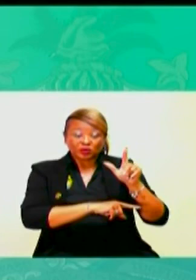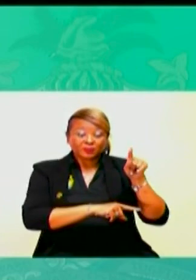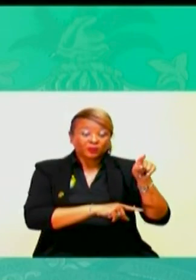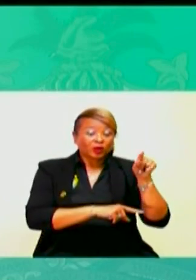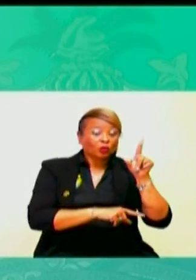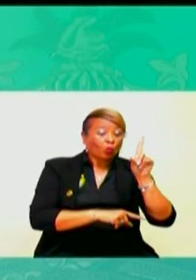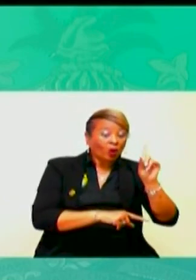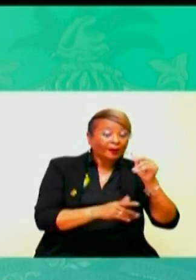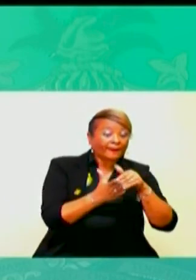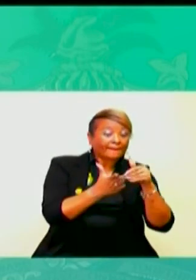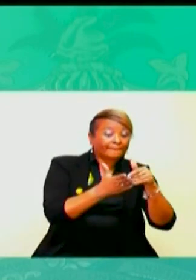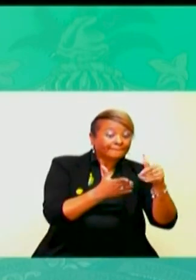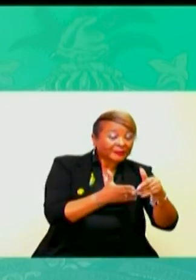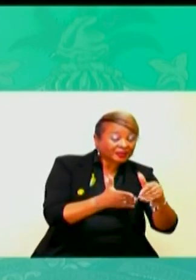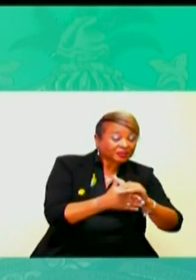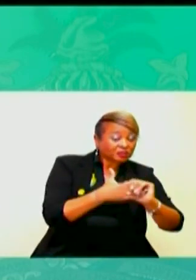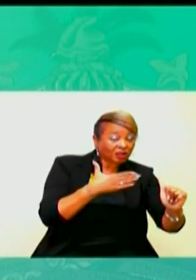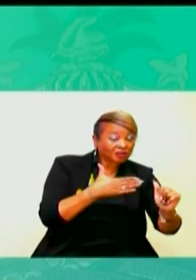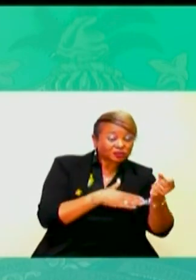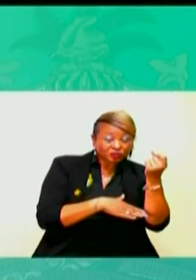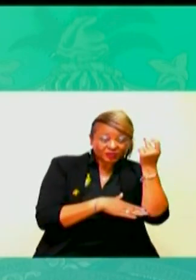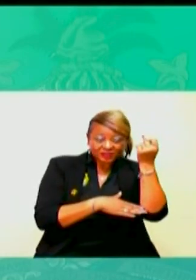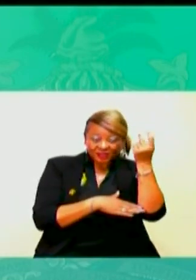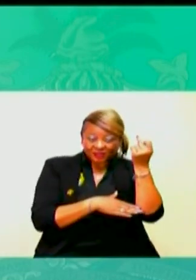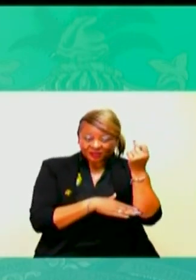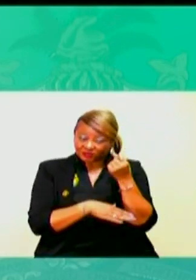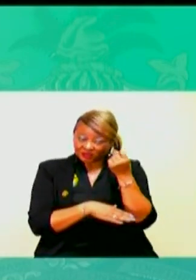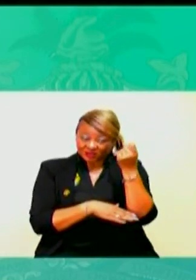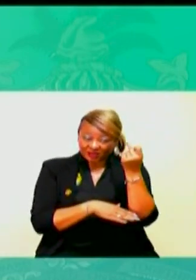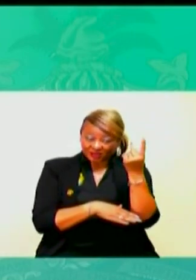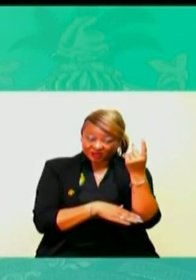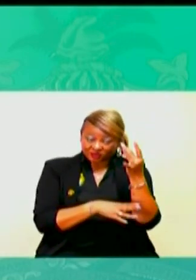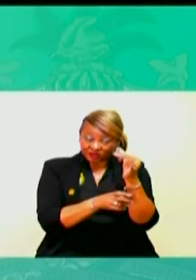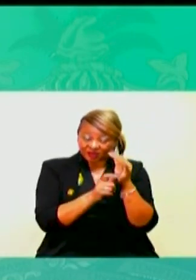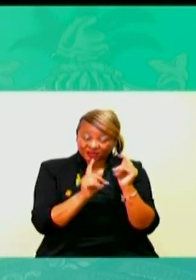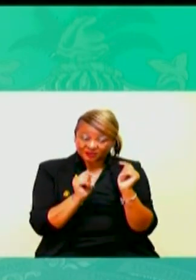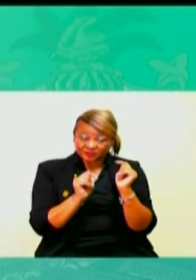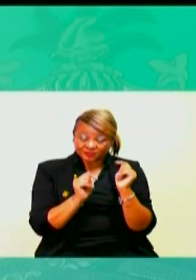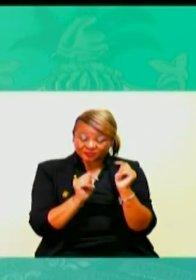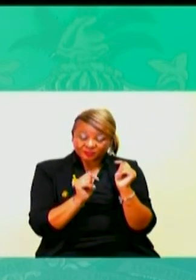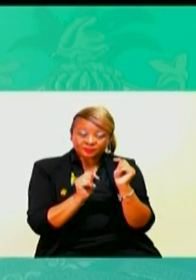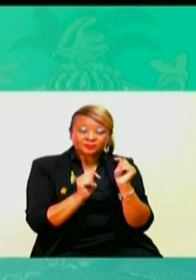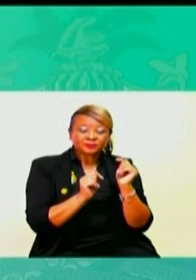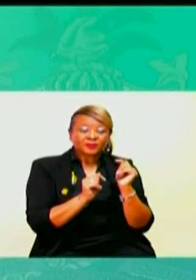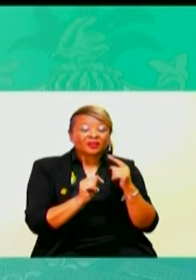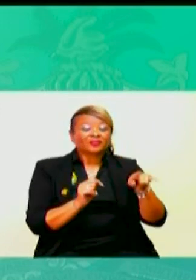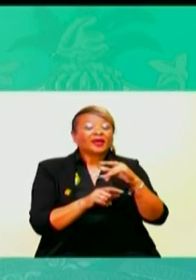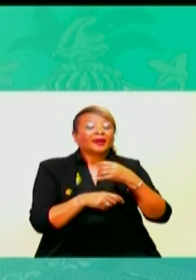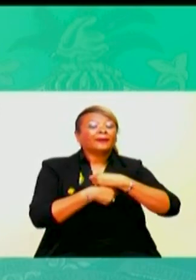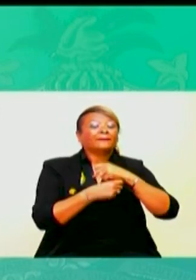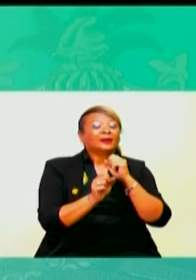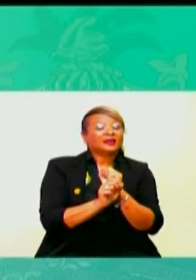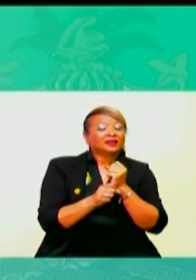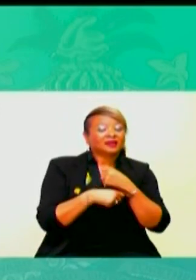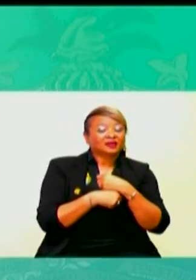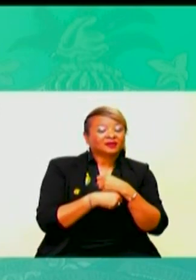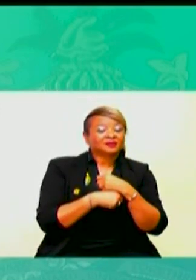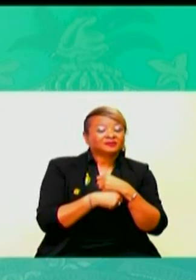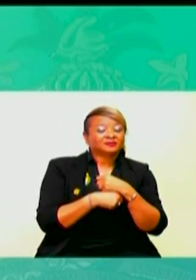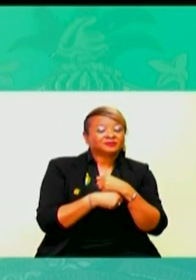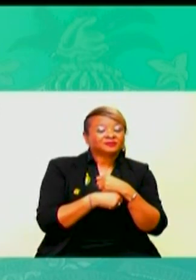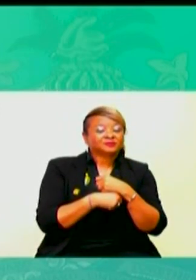Payments, you all understand what I'm saying here today? You all understand? We got this? They making